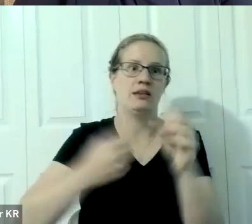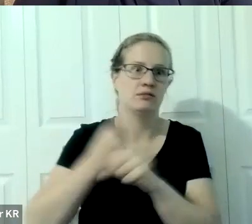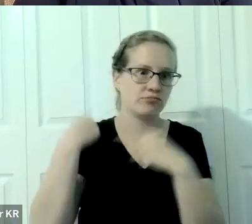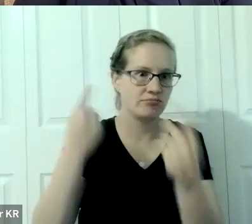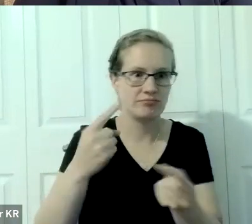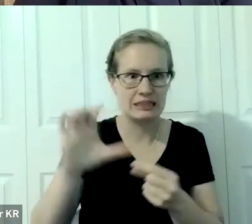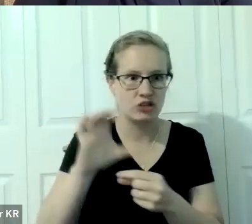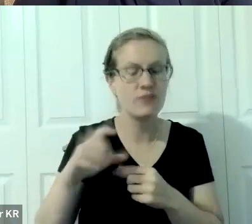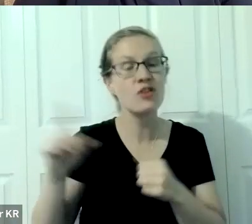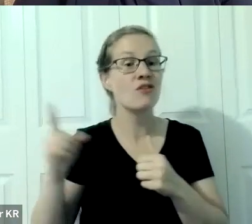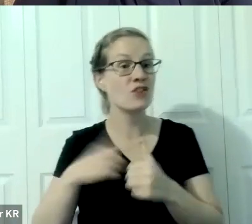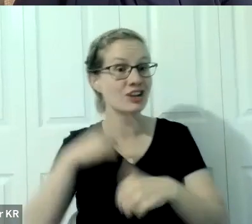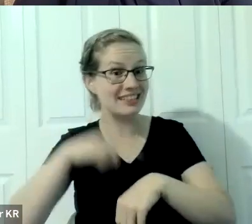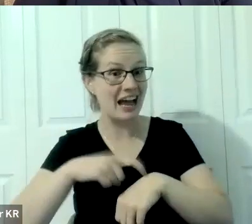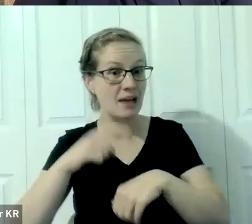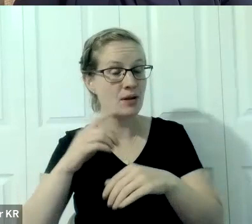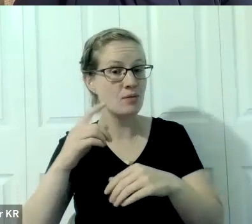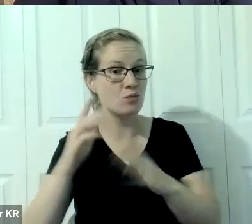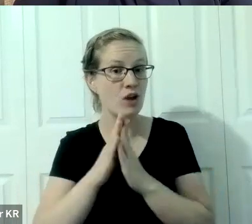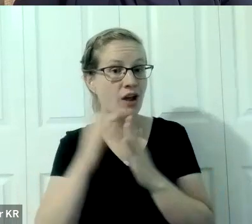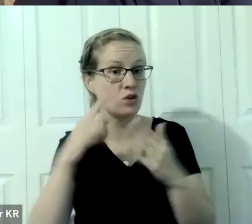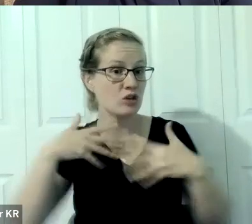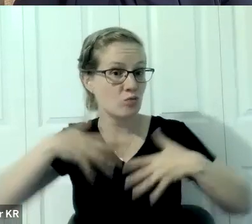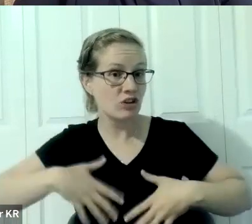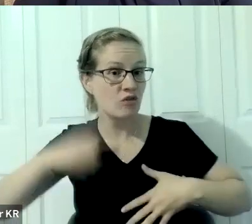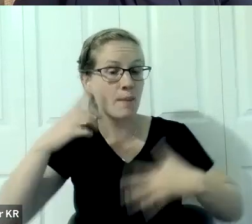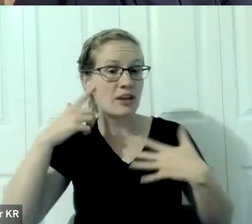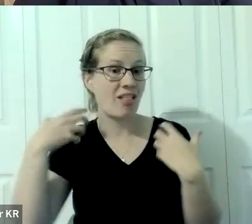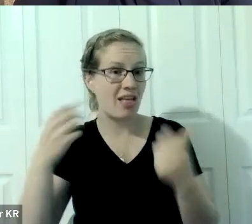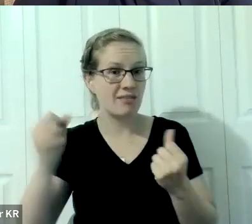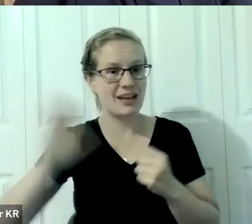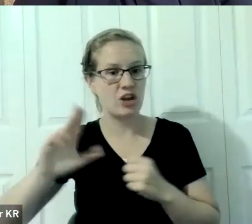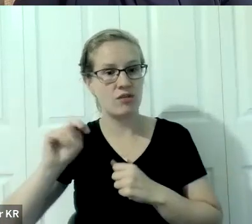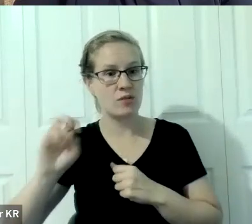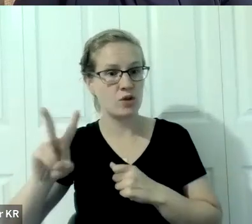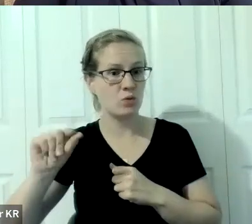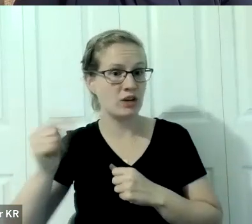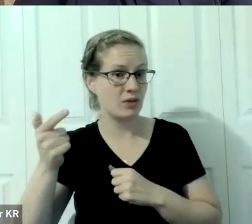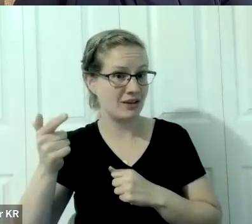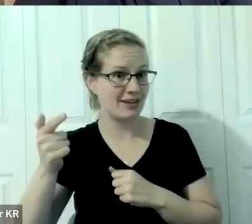time he had a monthly prayer intention for depression, for mental health disorder, November of 21,